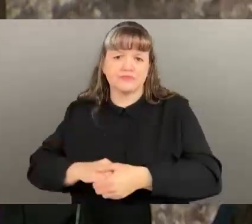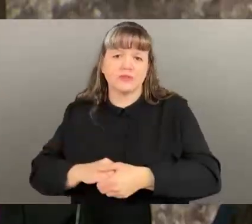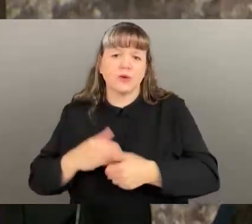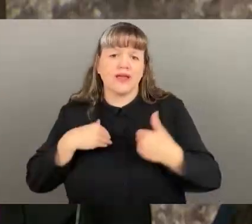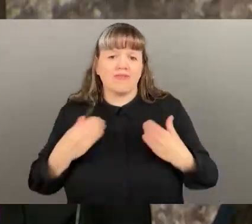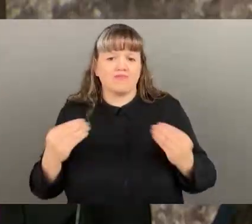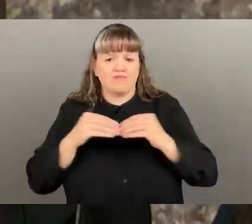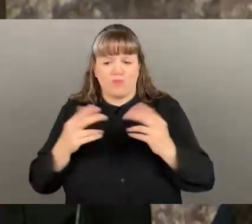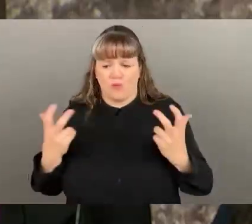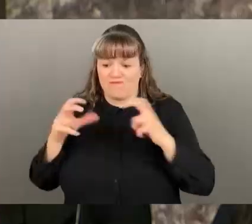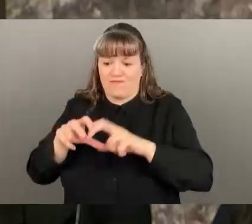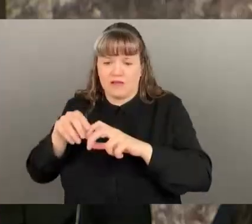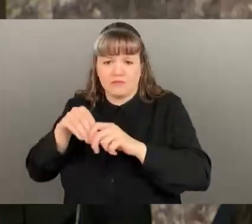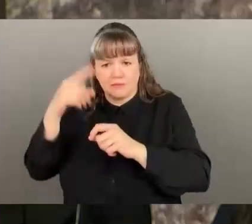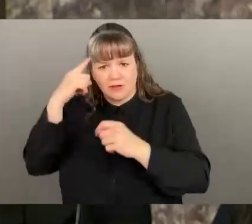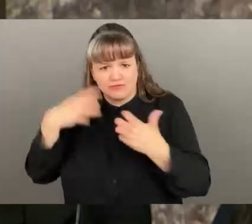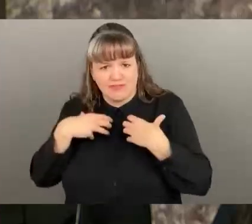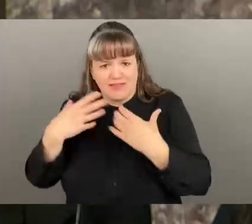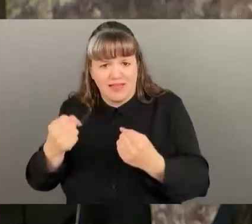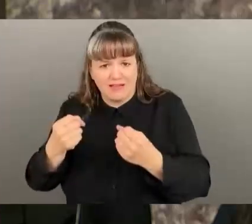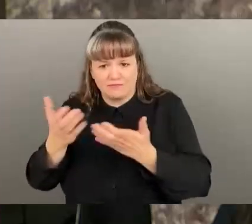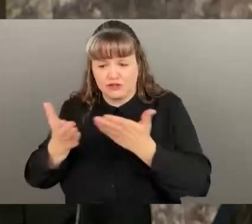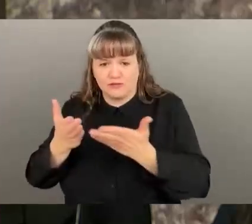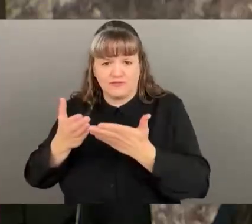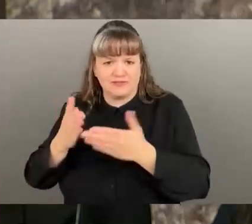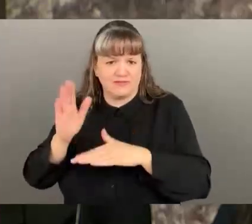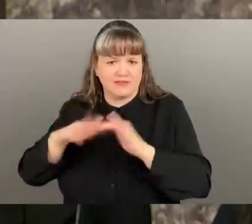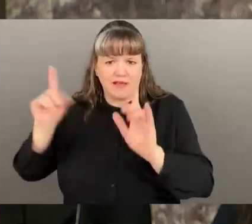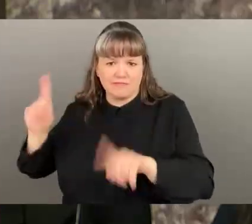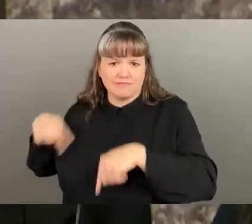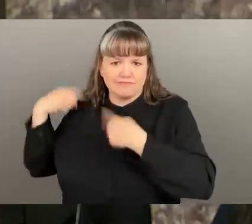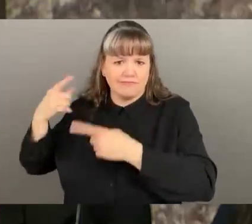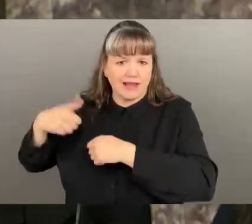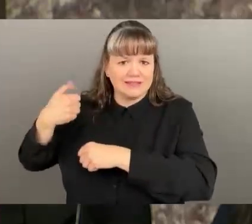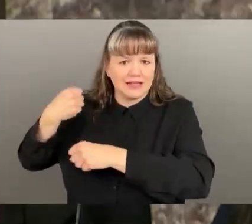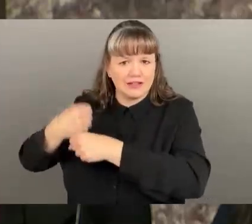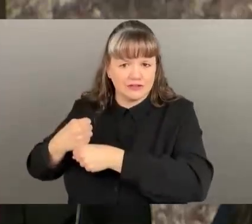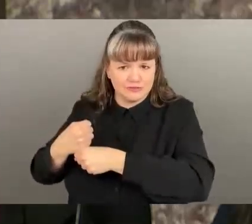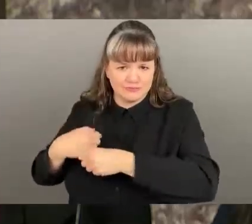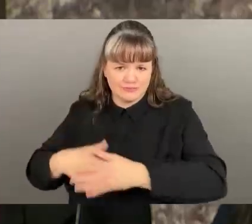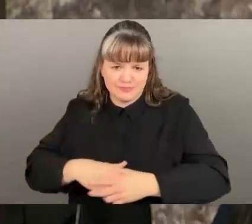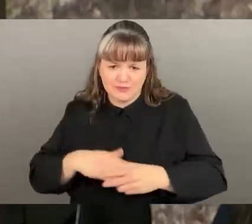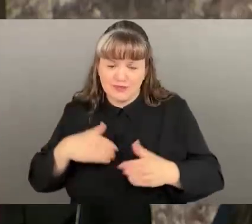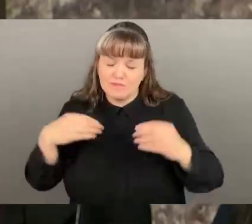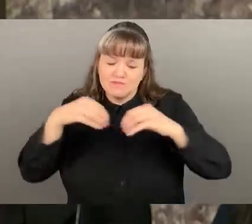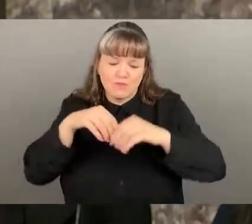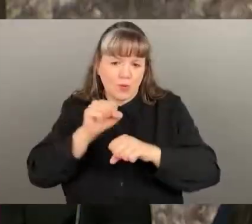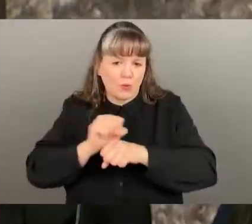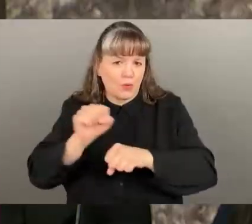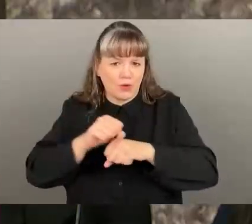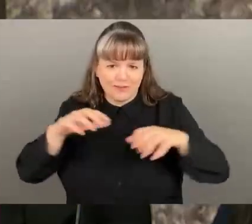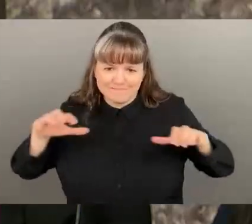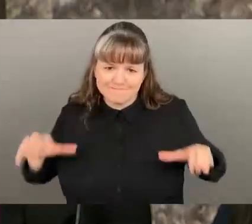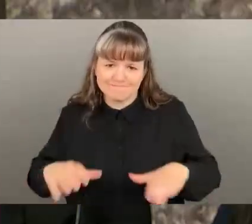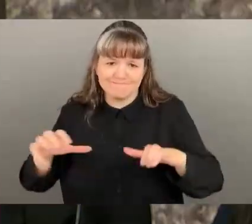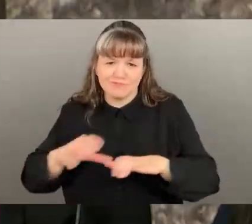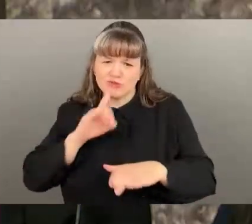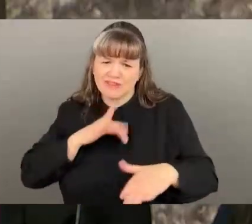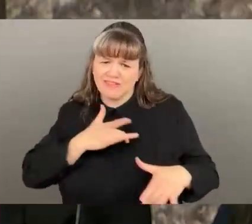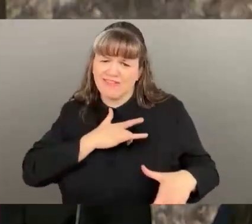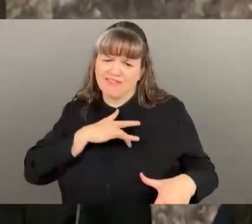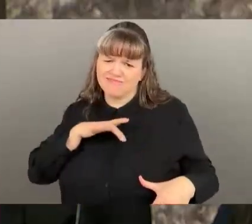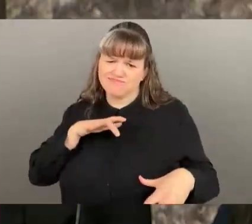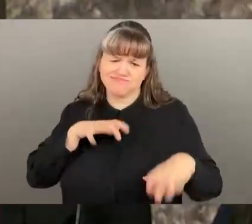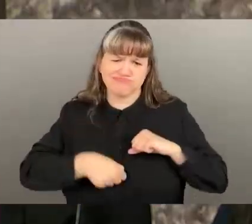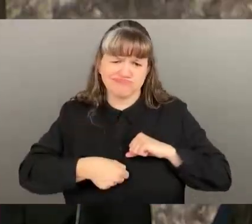to hear when any child cannot access the supports and services that they need. I'm a mom of teenagers. My teenagers have